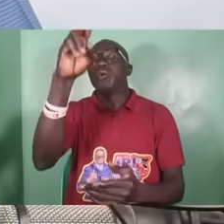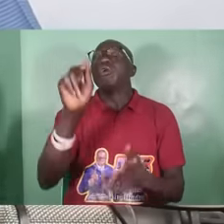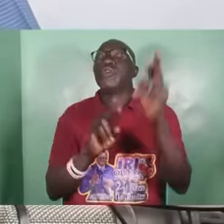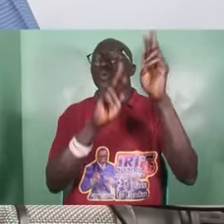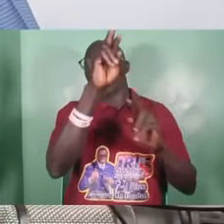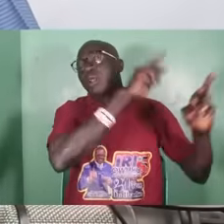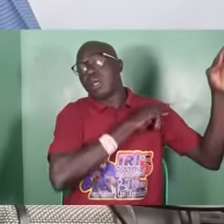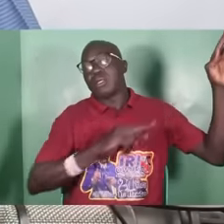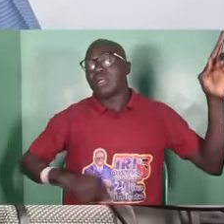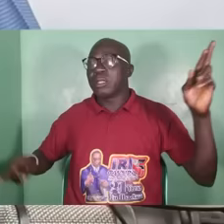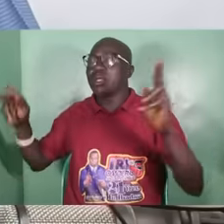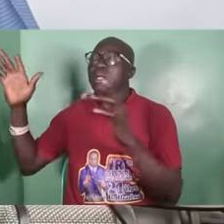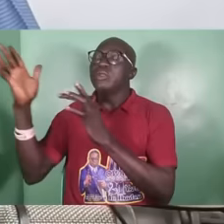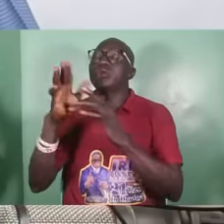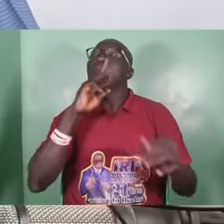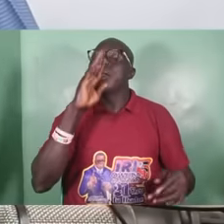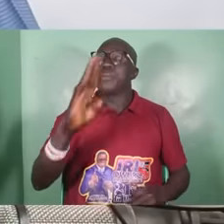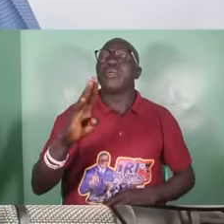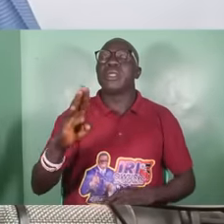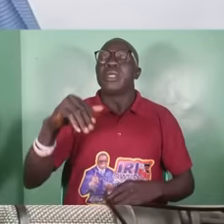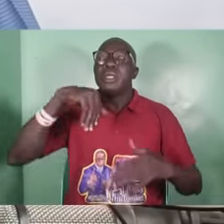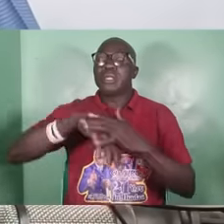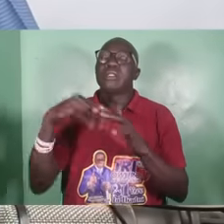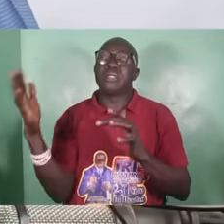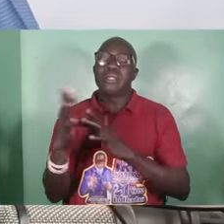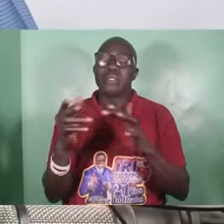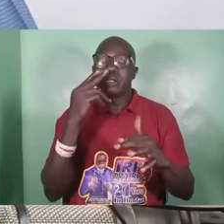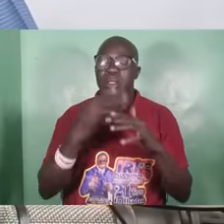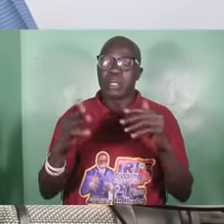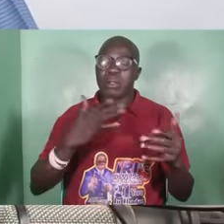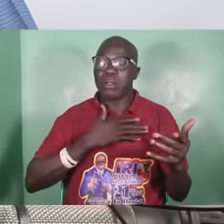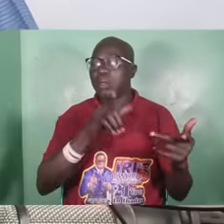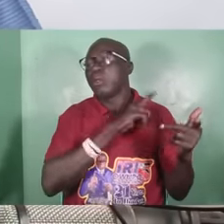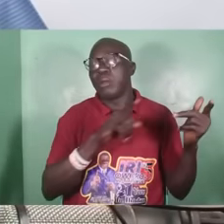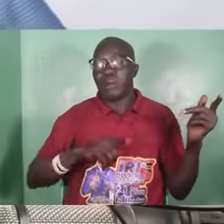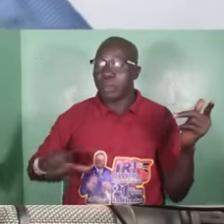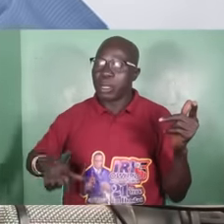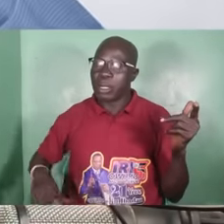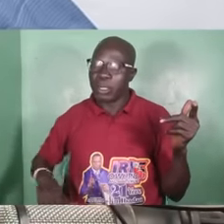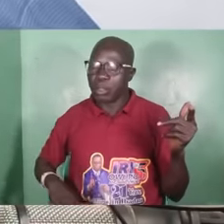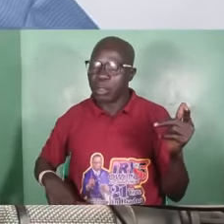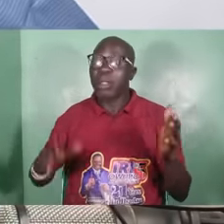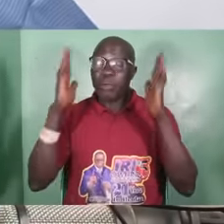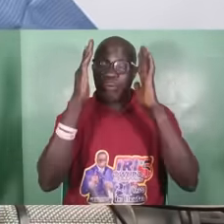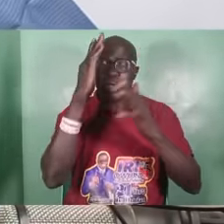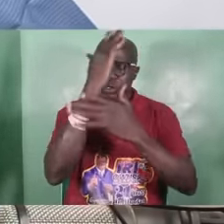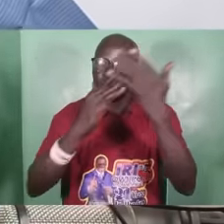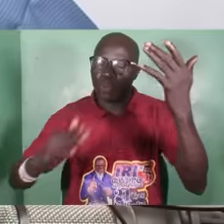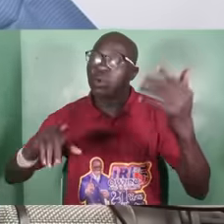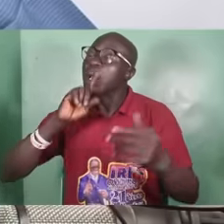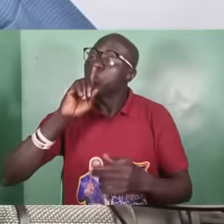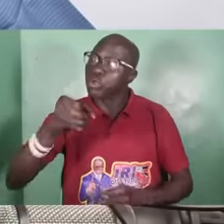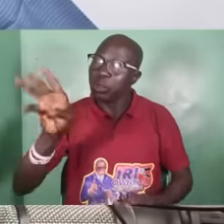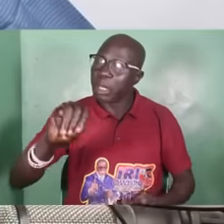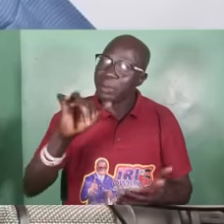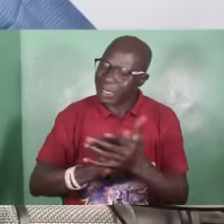What the Savior of amen. Jesus, Oluwa, amen. You send it. Praise somebody. And